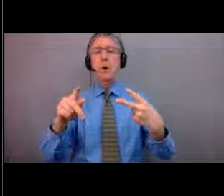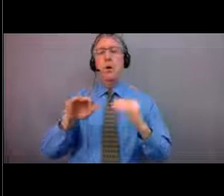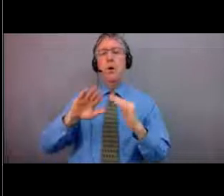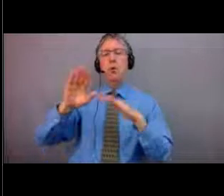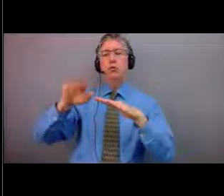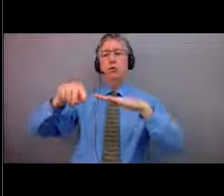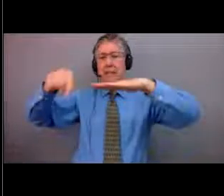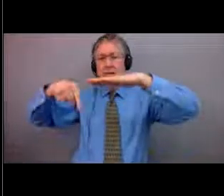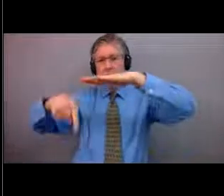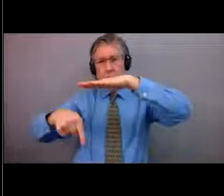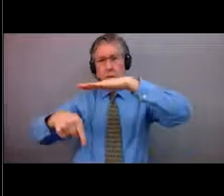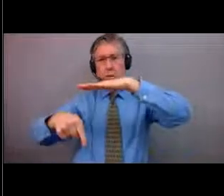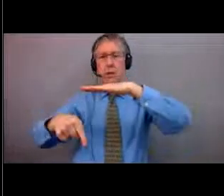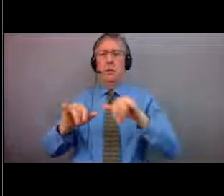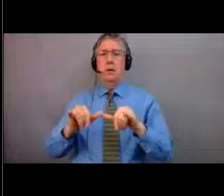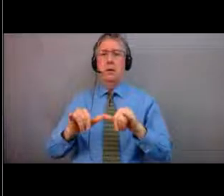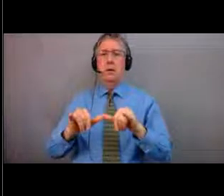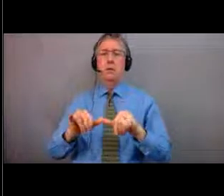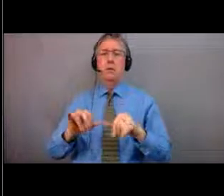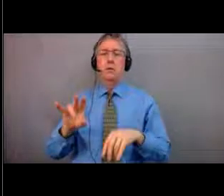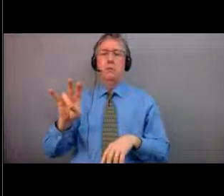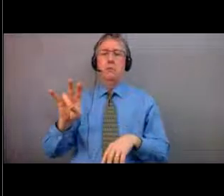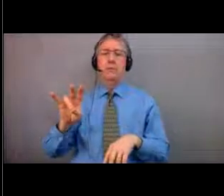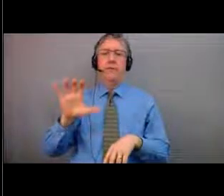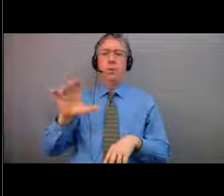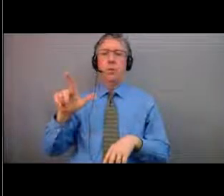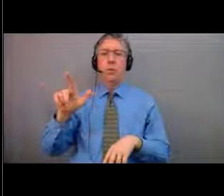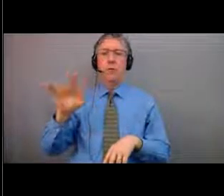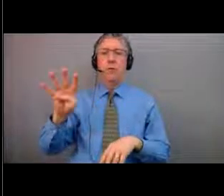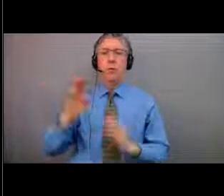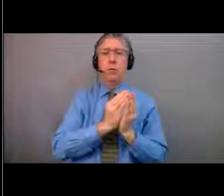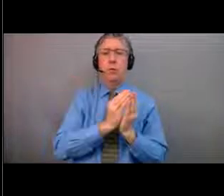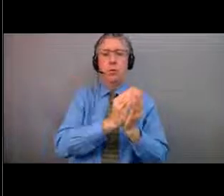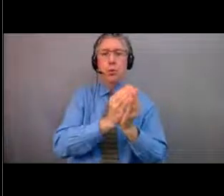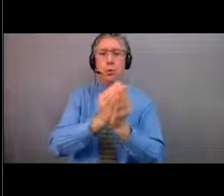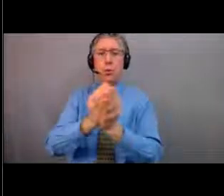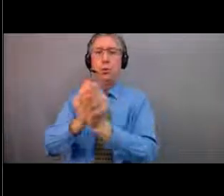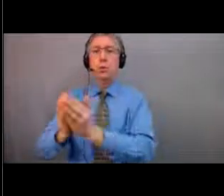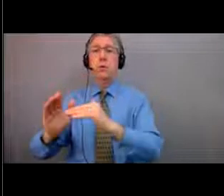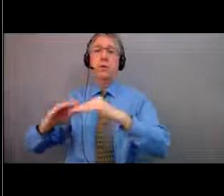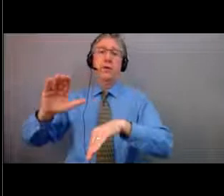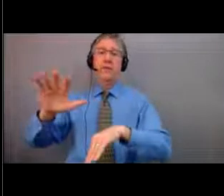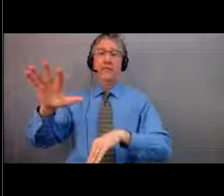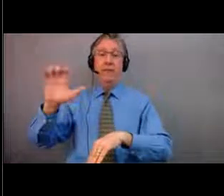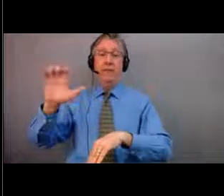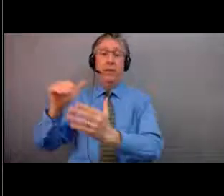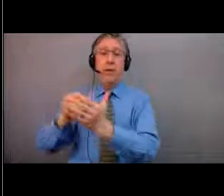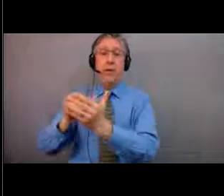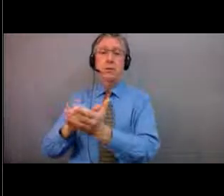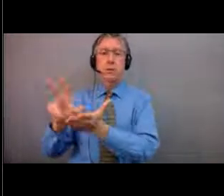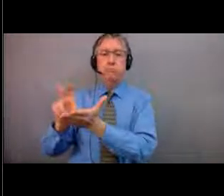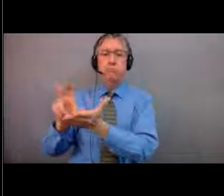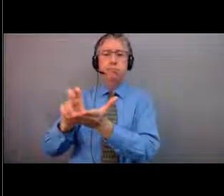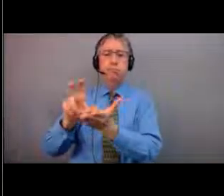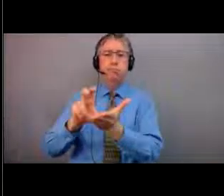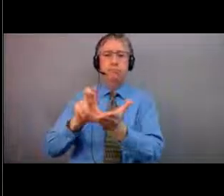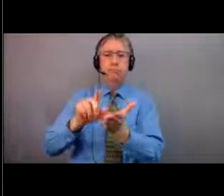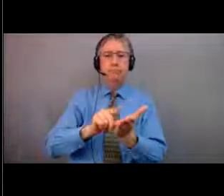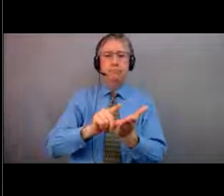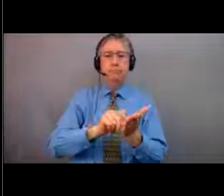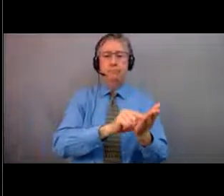724 cruises and over 500,000 observations. The United States provides